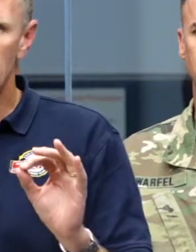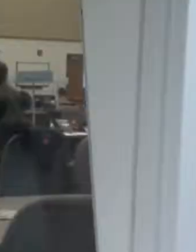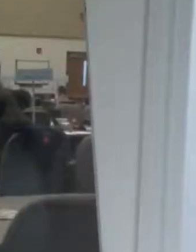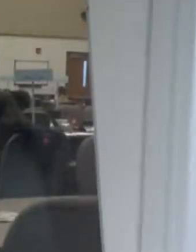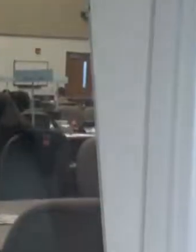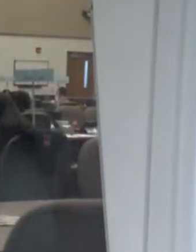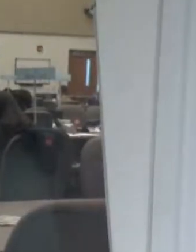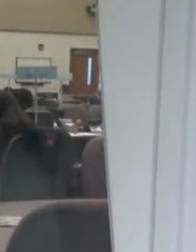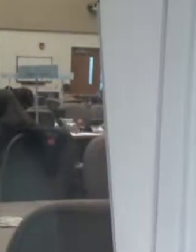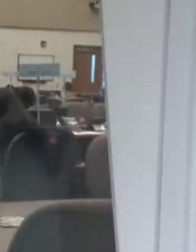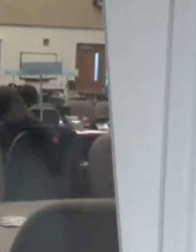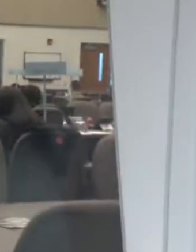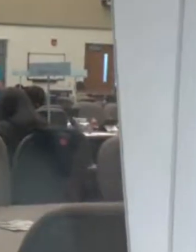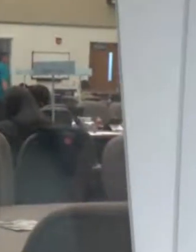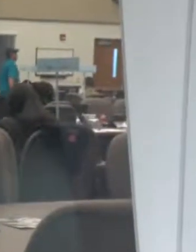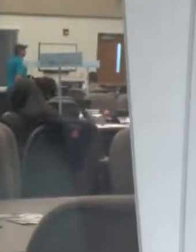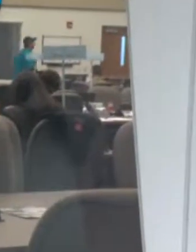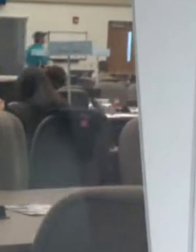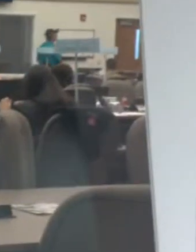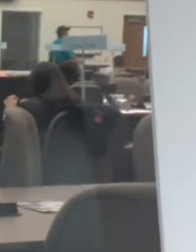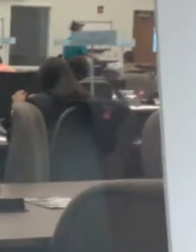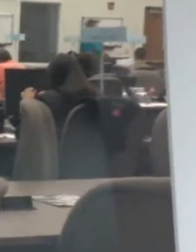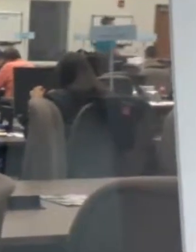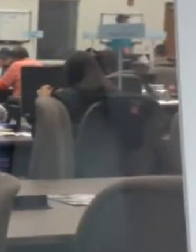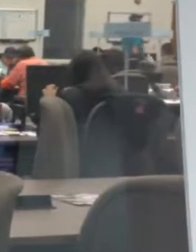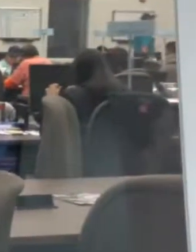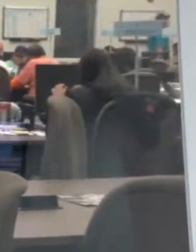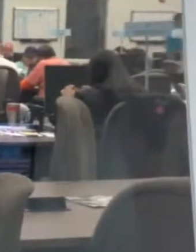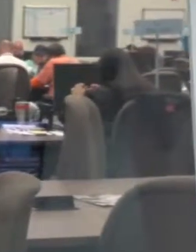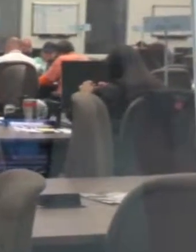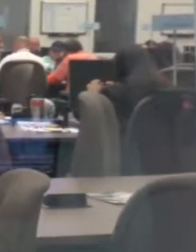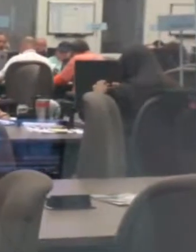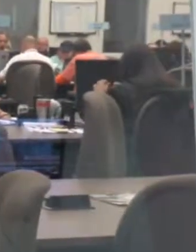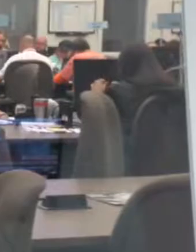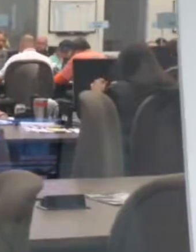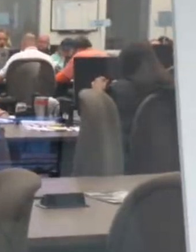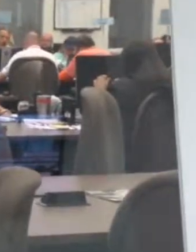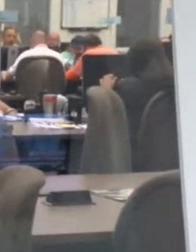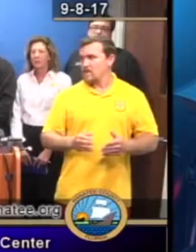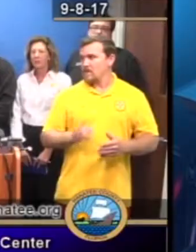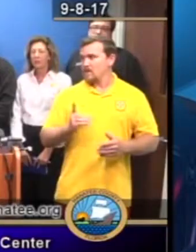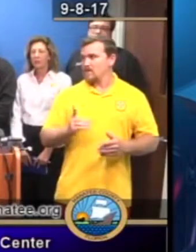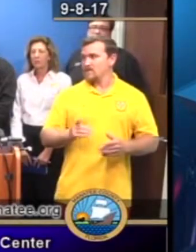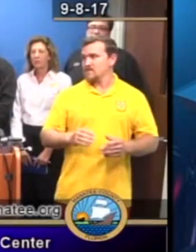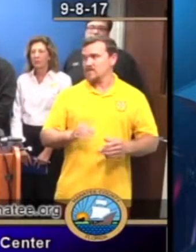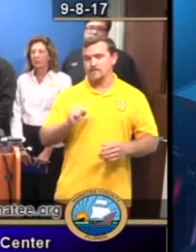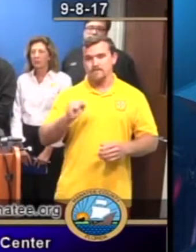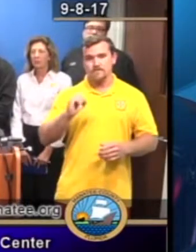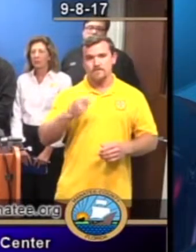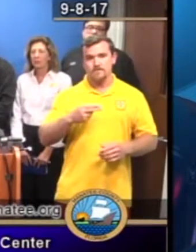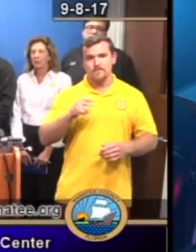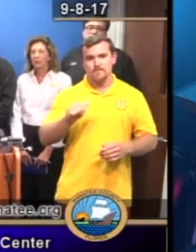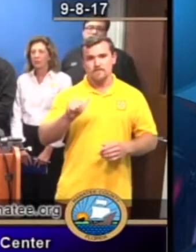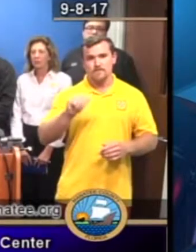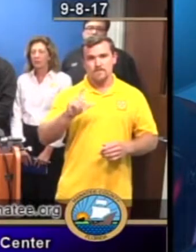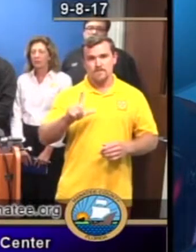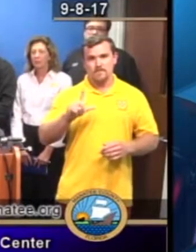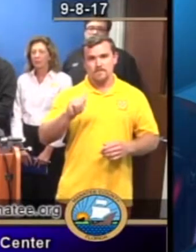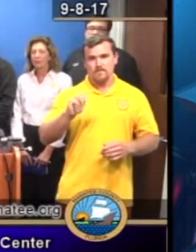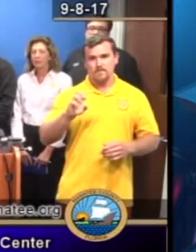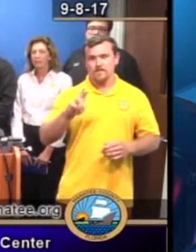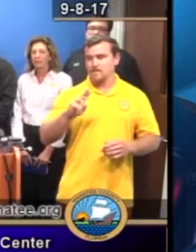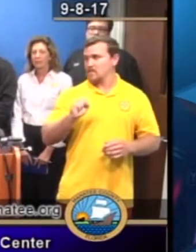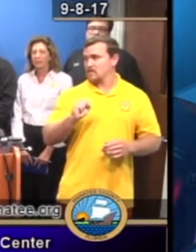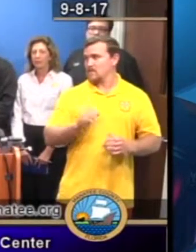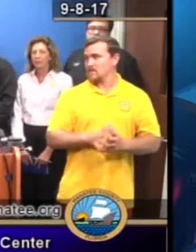crucial. On a broadcast by Manatee County Emergency Management during Hurricane Irma, an unqualified American Sign Language